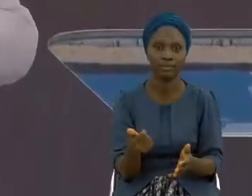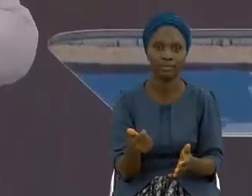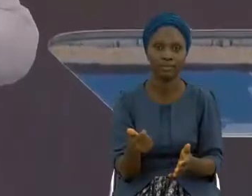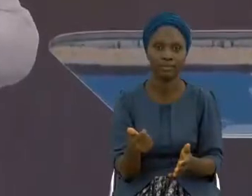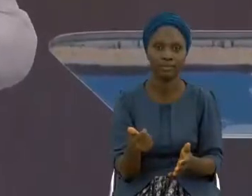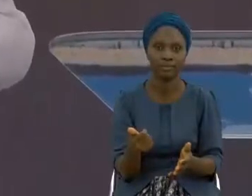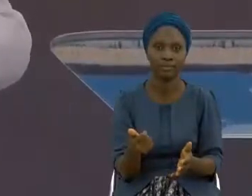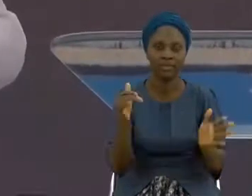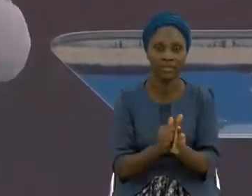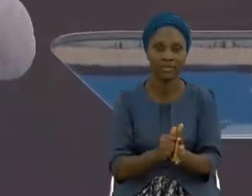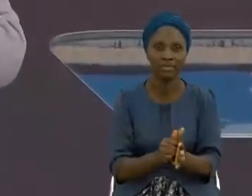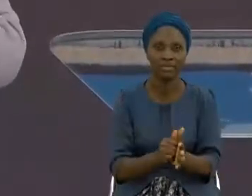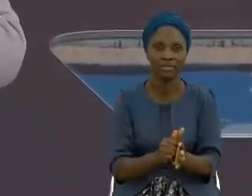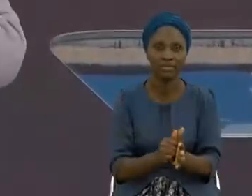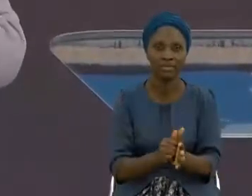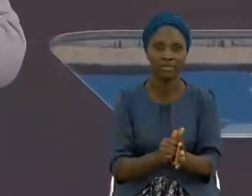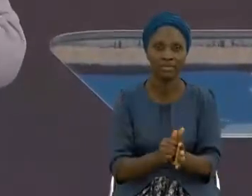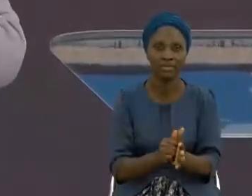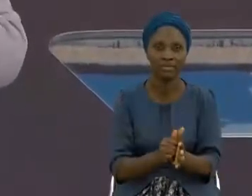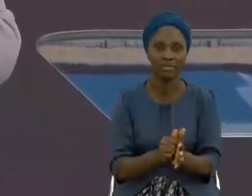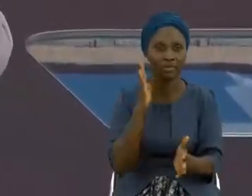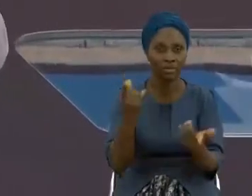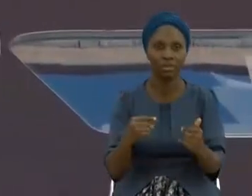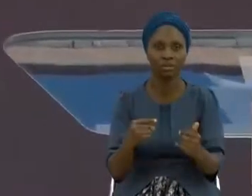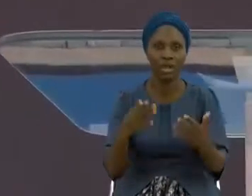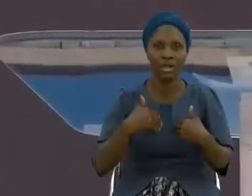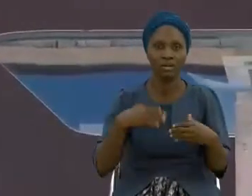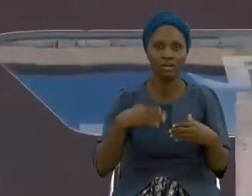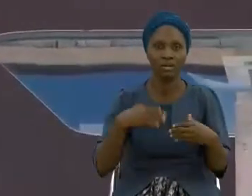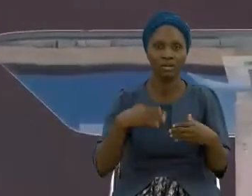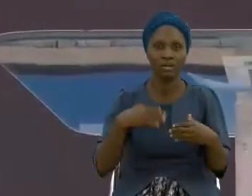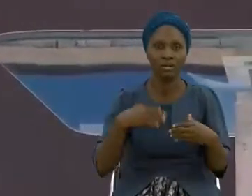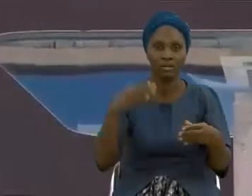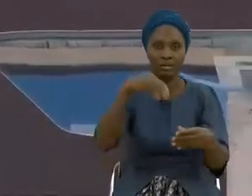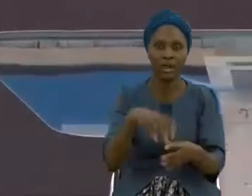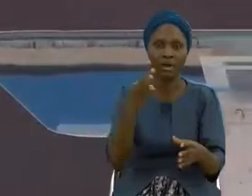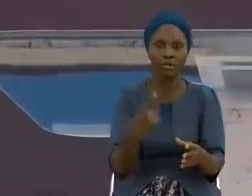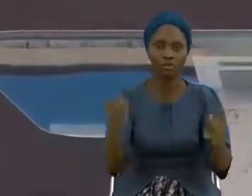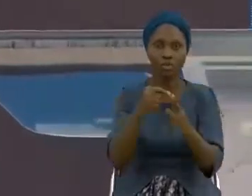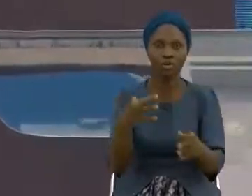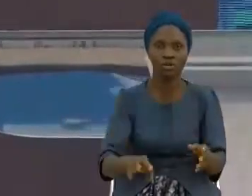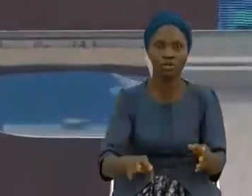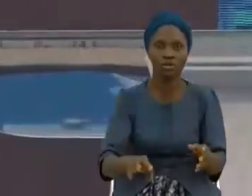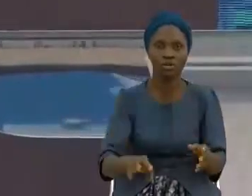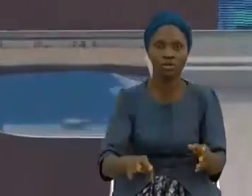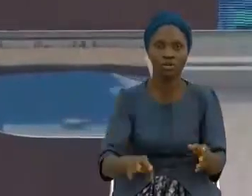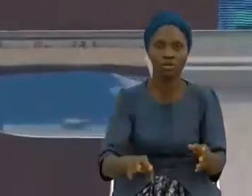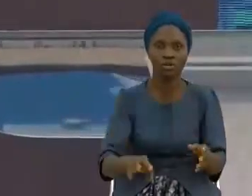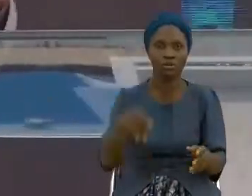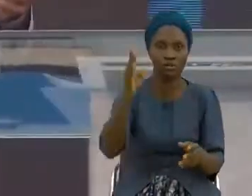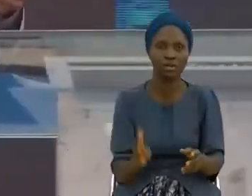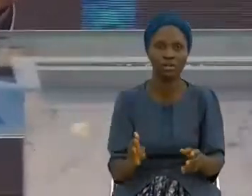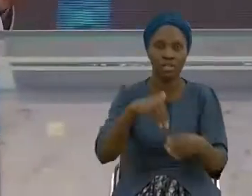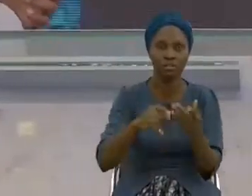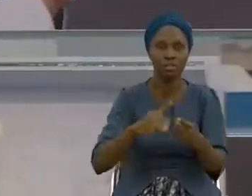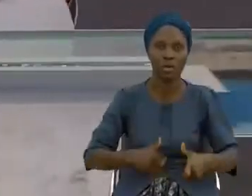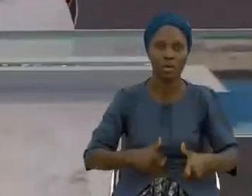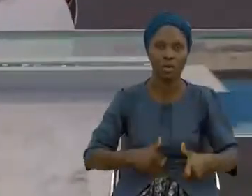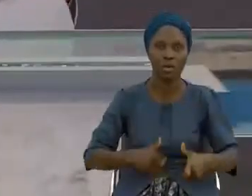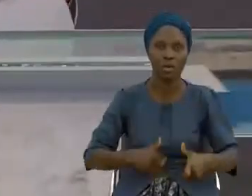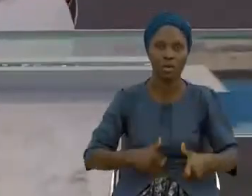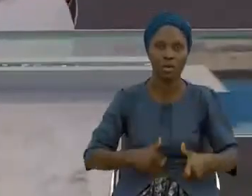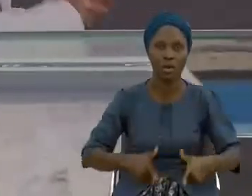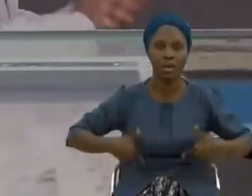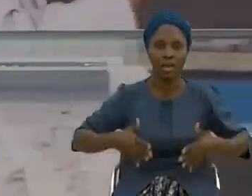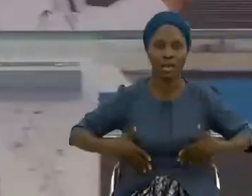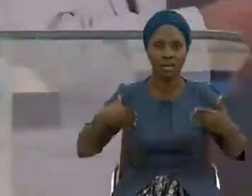impact of the words of god it's in our lives and if i can